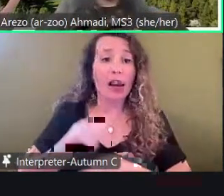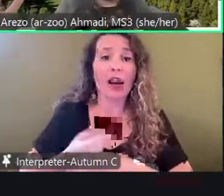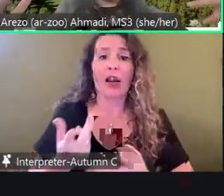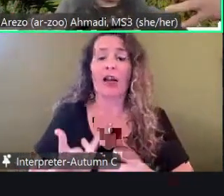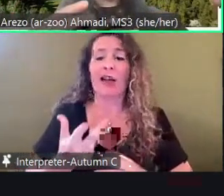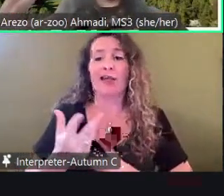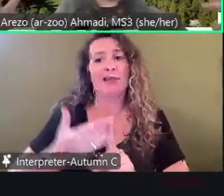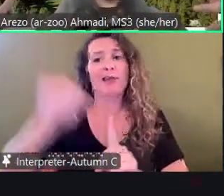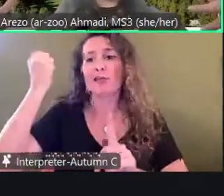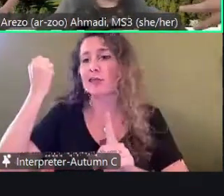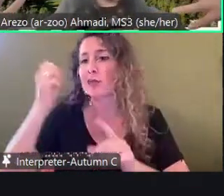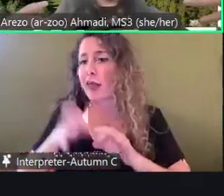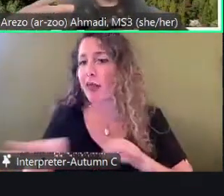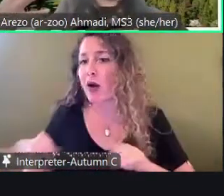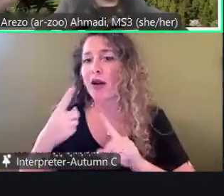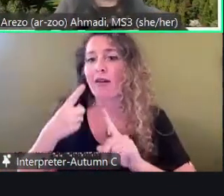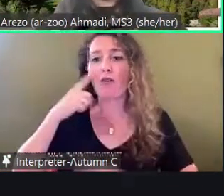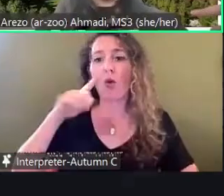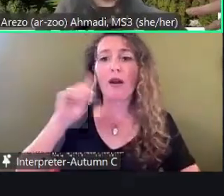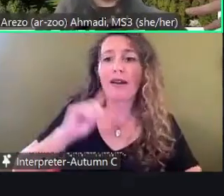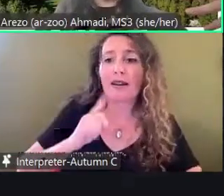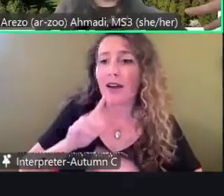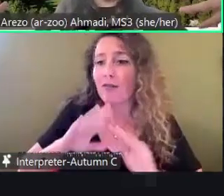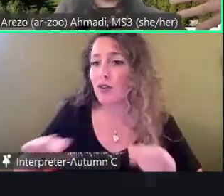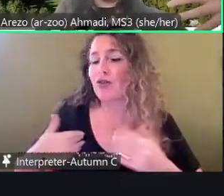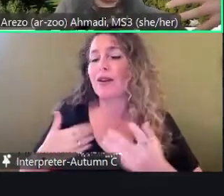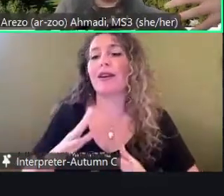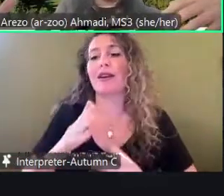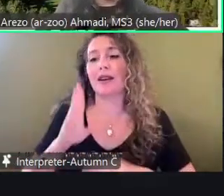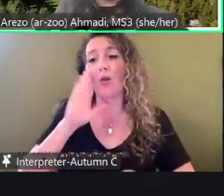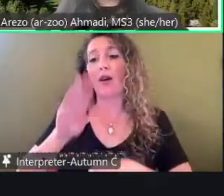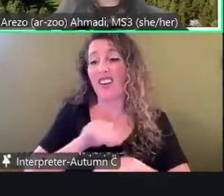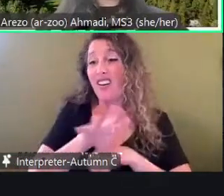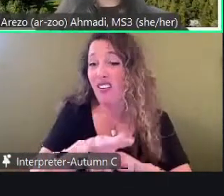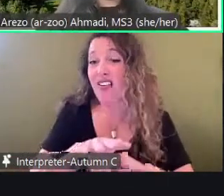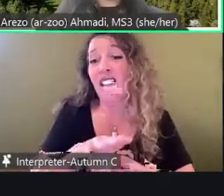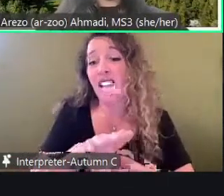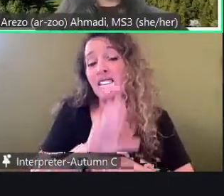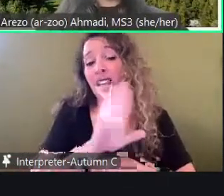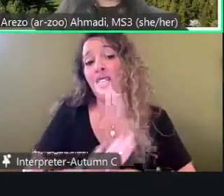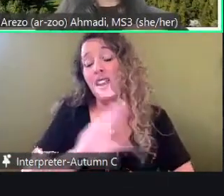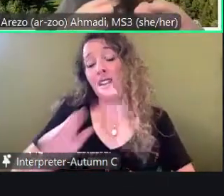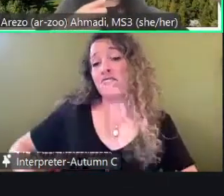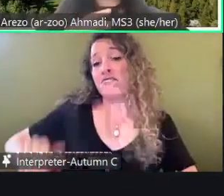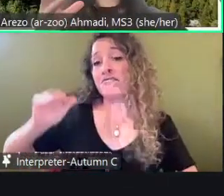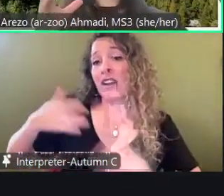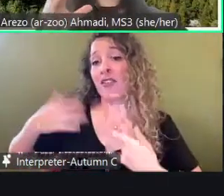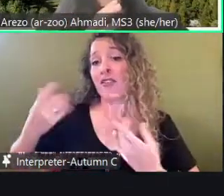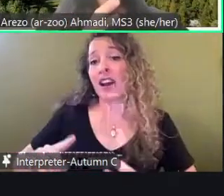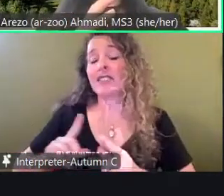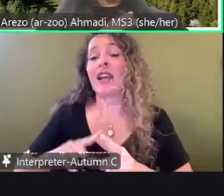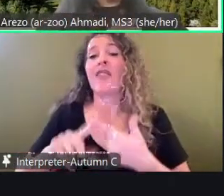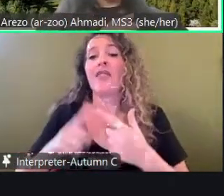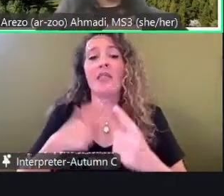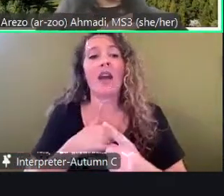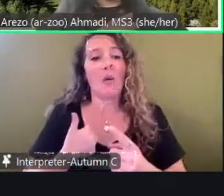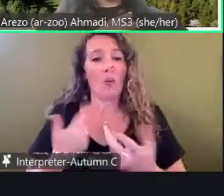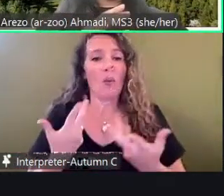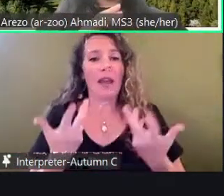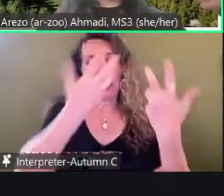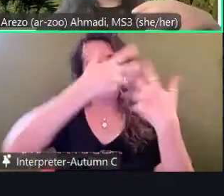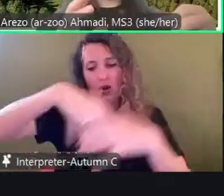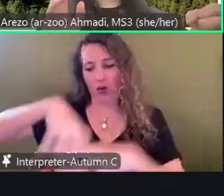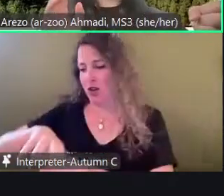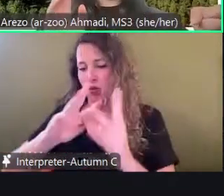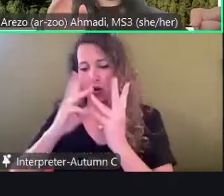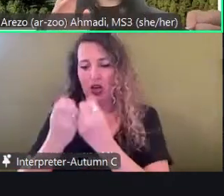deaf children, and how that affects adverse childhood events. And then we ended the elective with a deaf standardized patient integration workshop